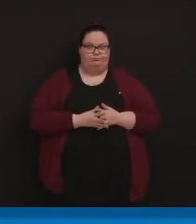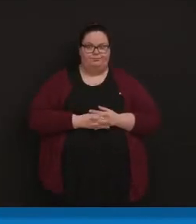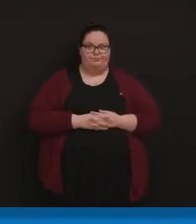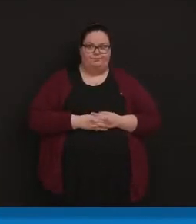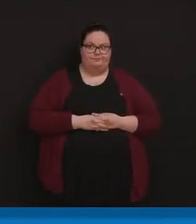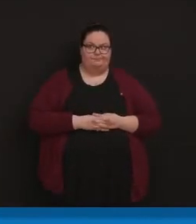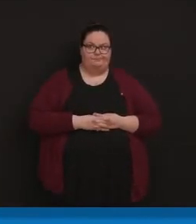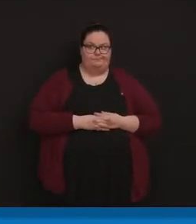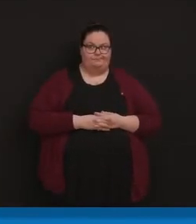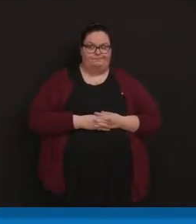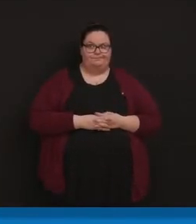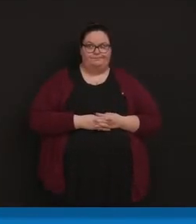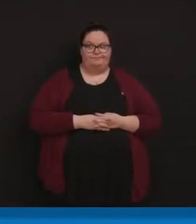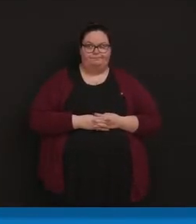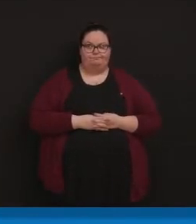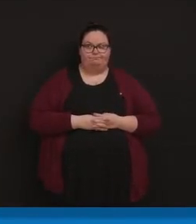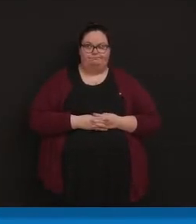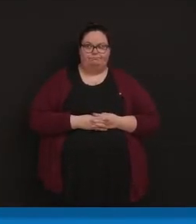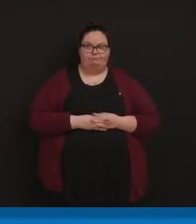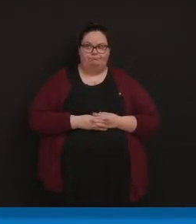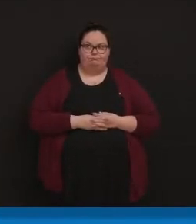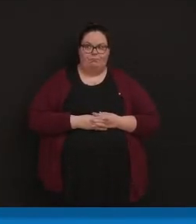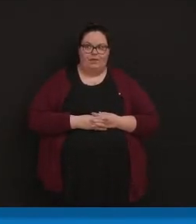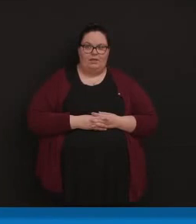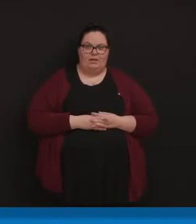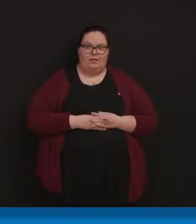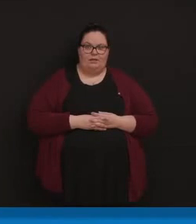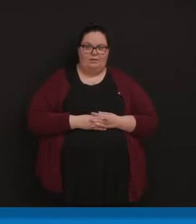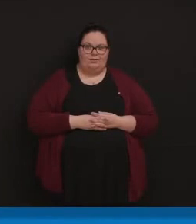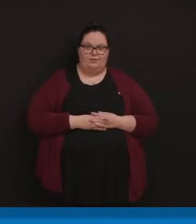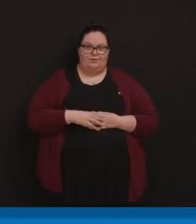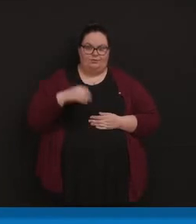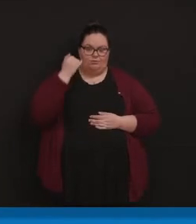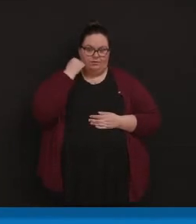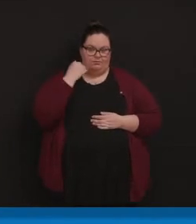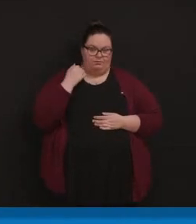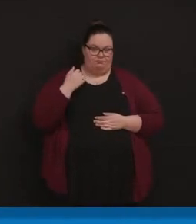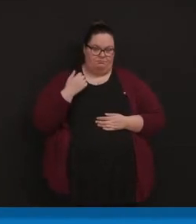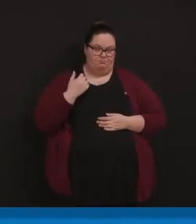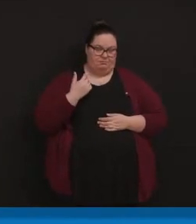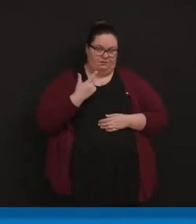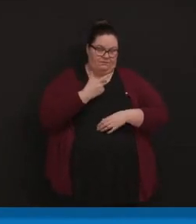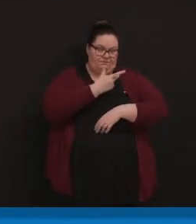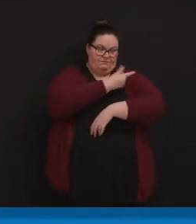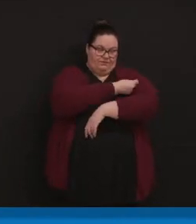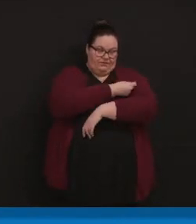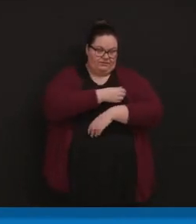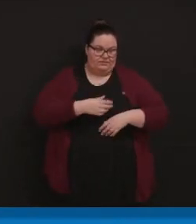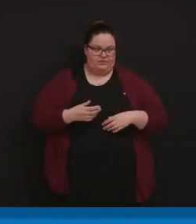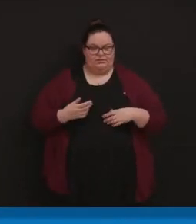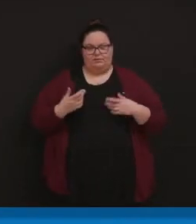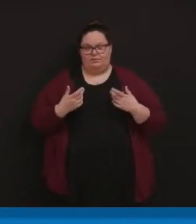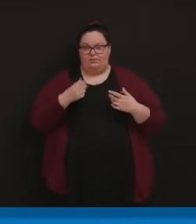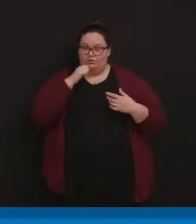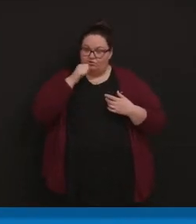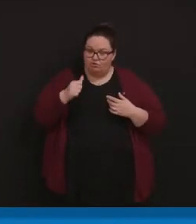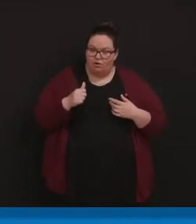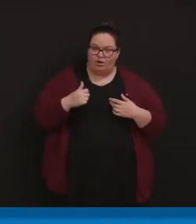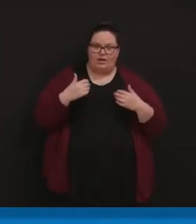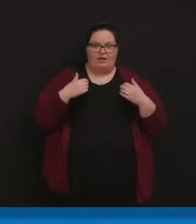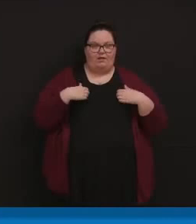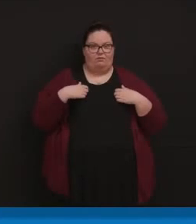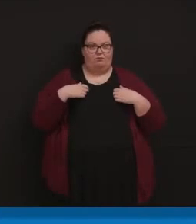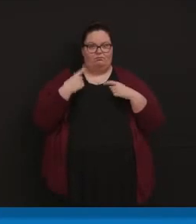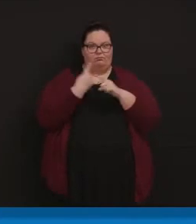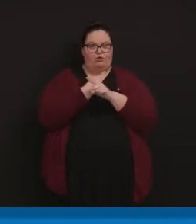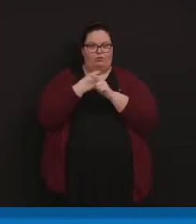And in terms of, shedding the virus, if they were to get infected, again, if they're wearing their proper personal equipment,